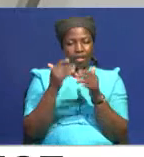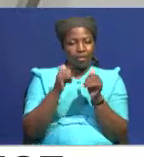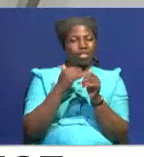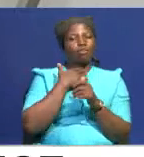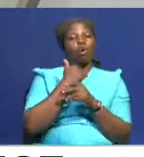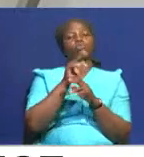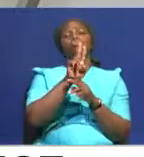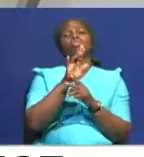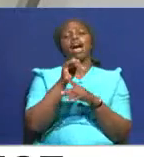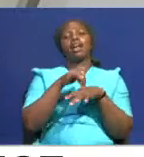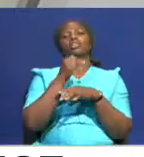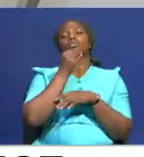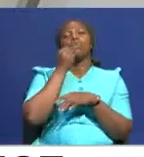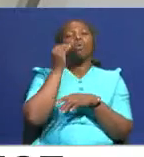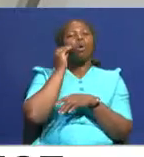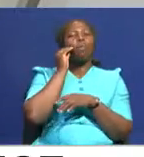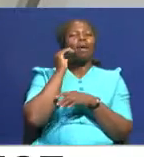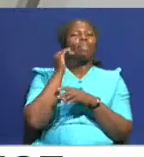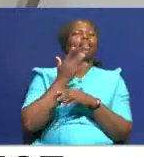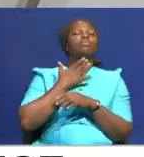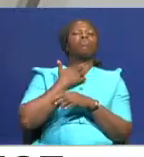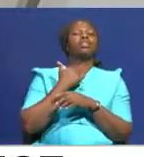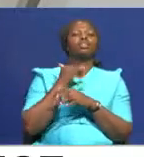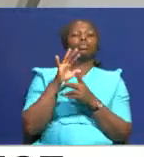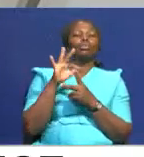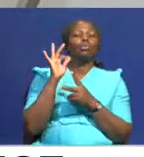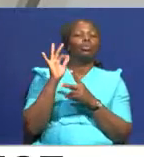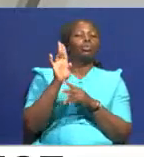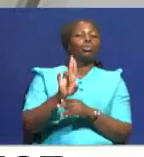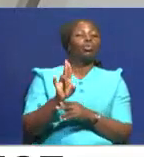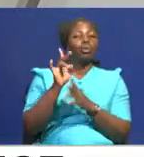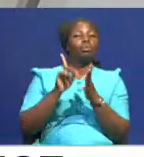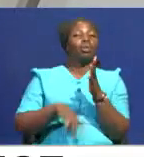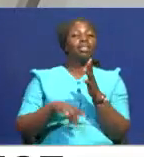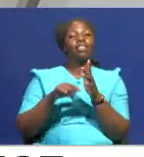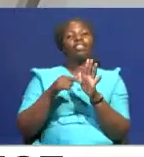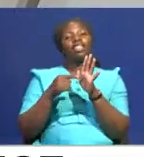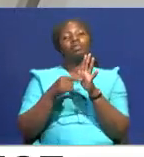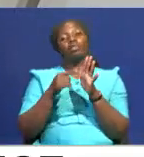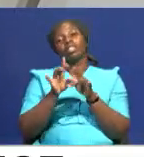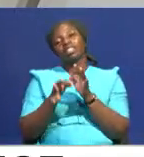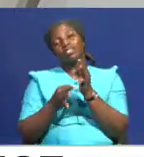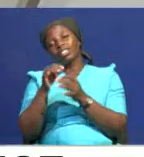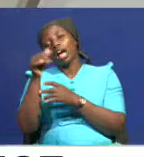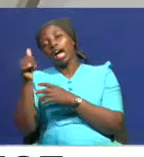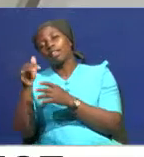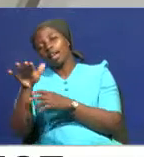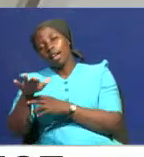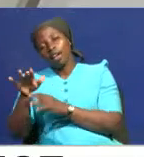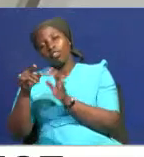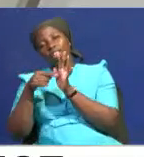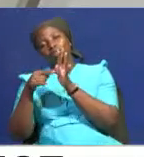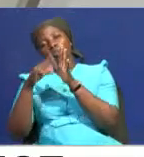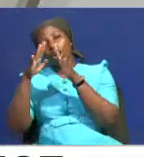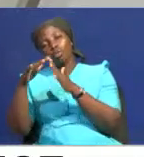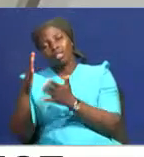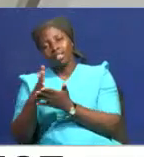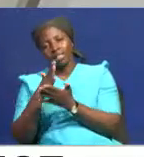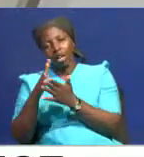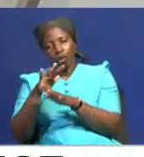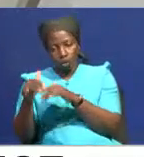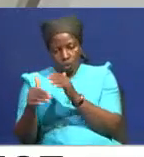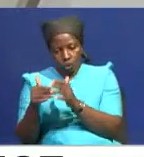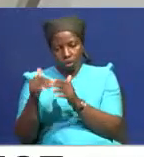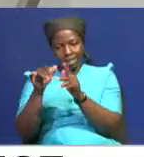what do they prefer to use? If it's other aspects like the real estate sector. So all these, even in other